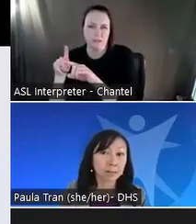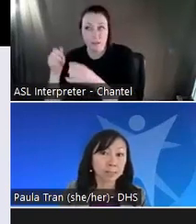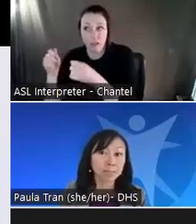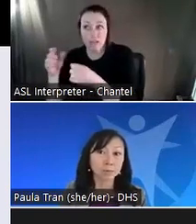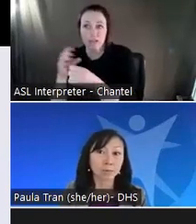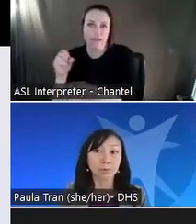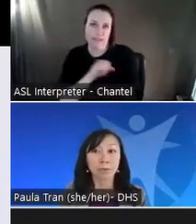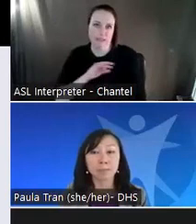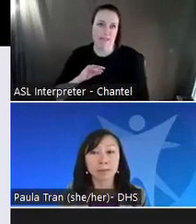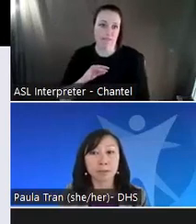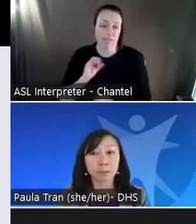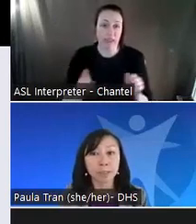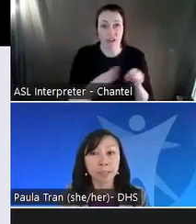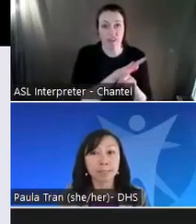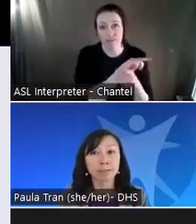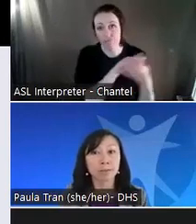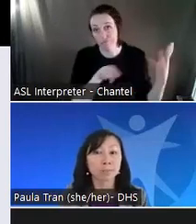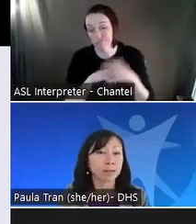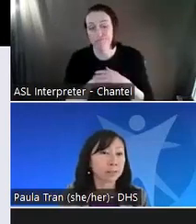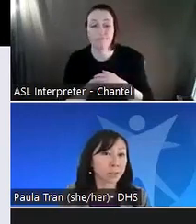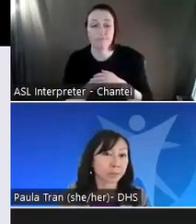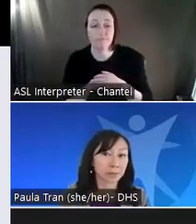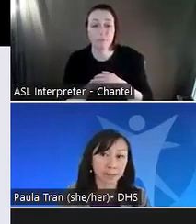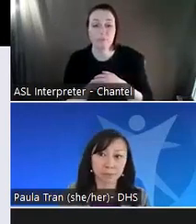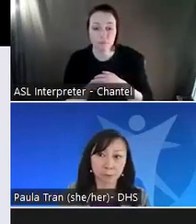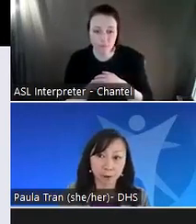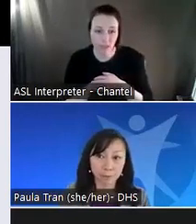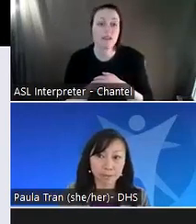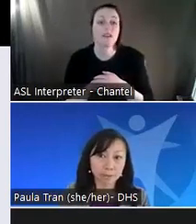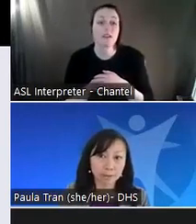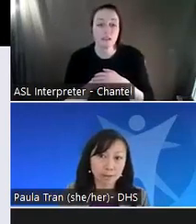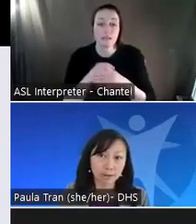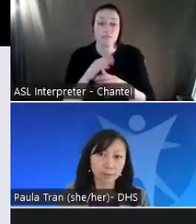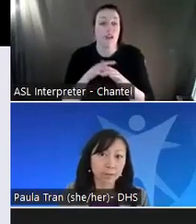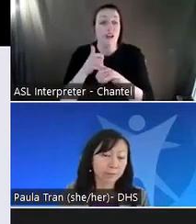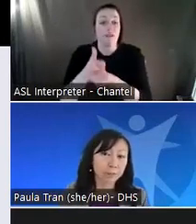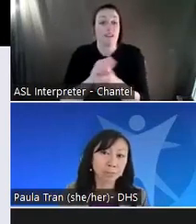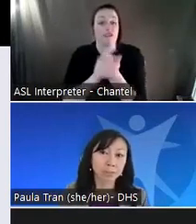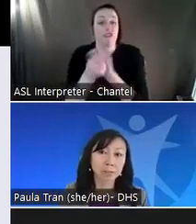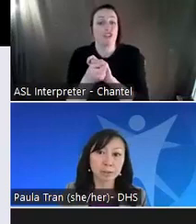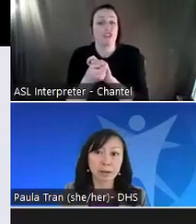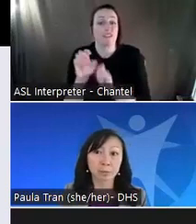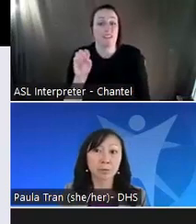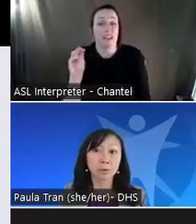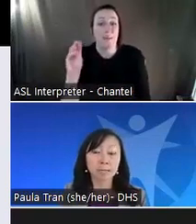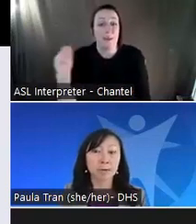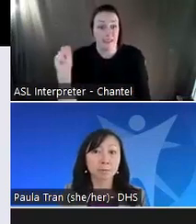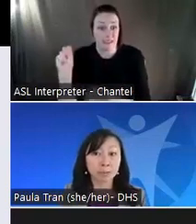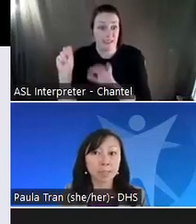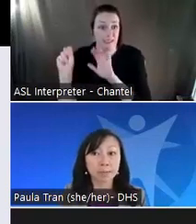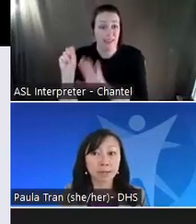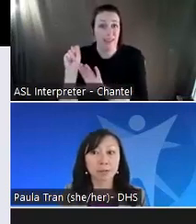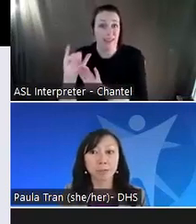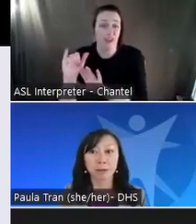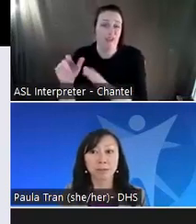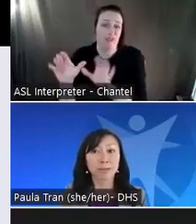also updates and reforms emergency medical responder certification requirements. Governor Evers' budget reforms how